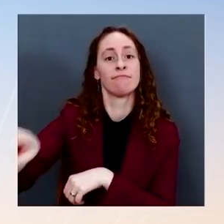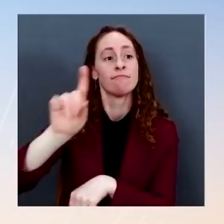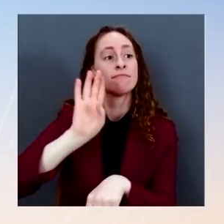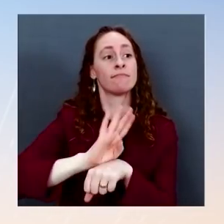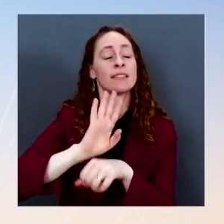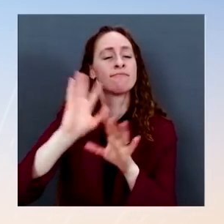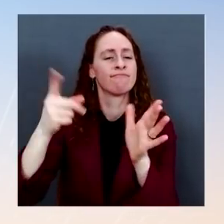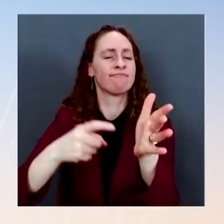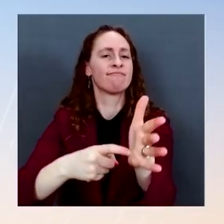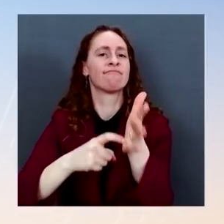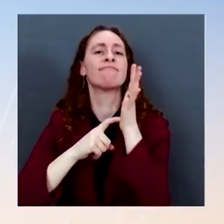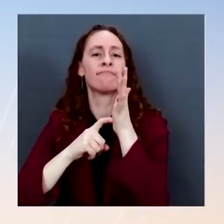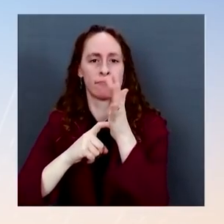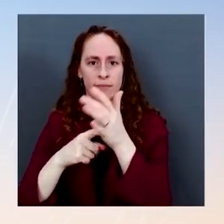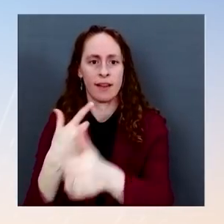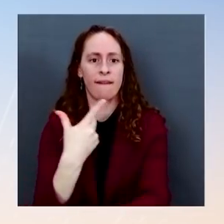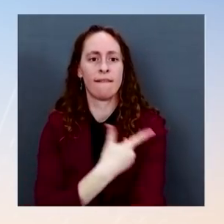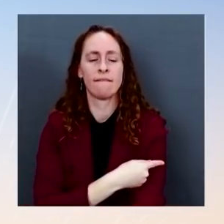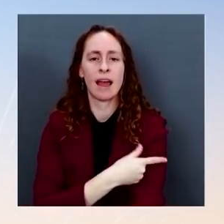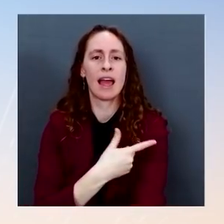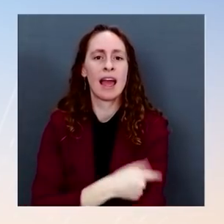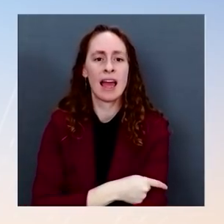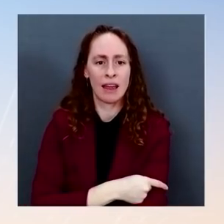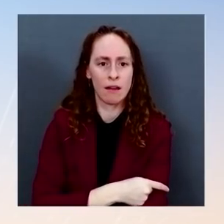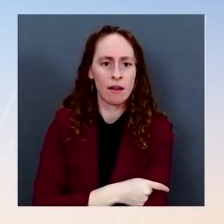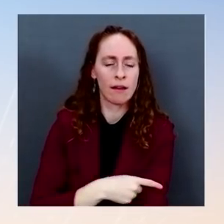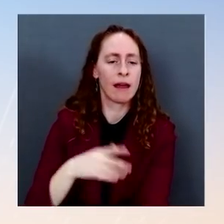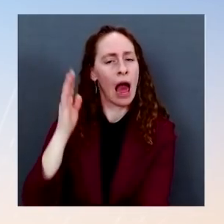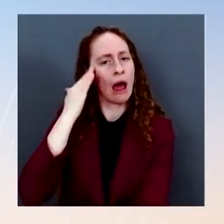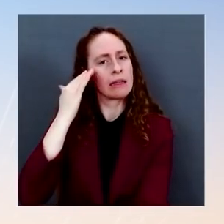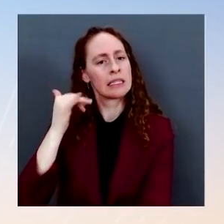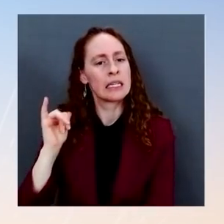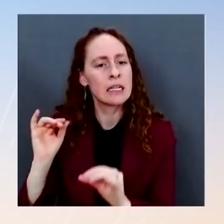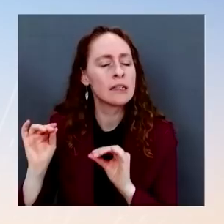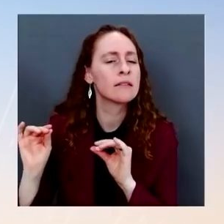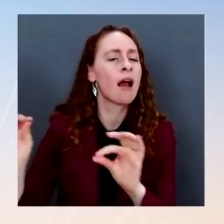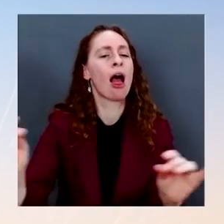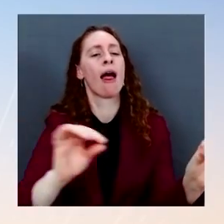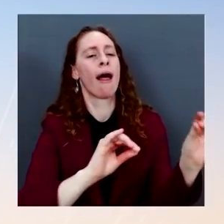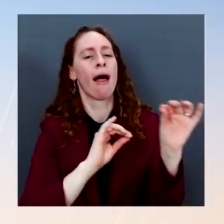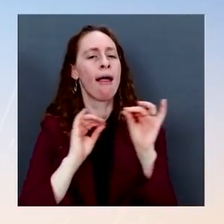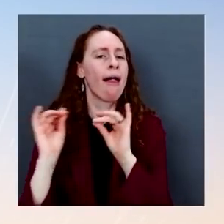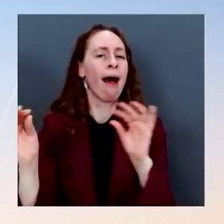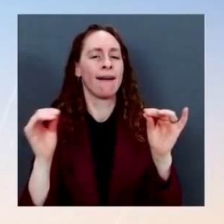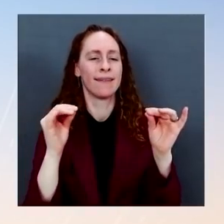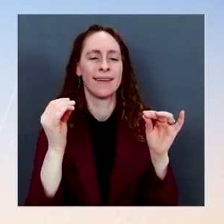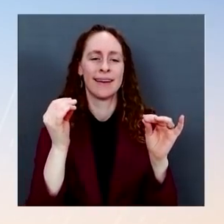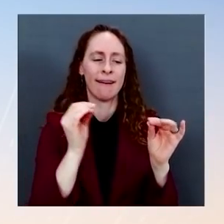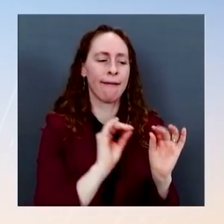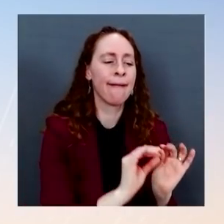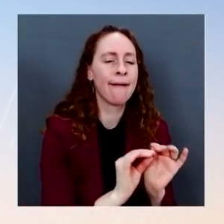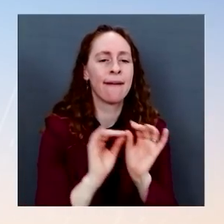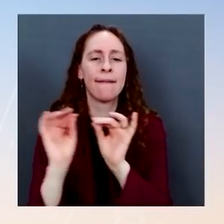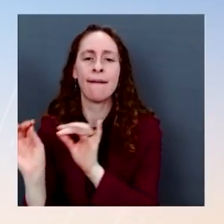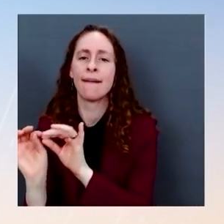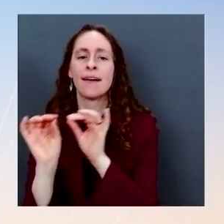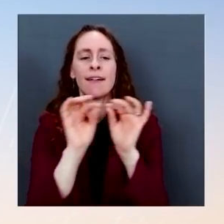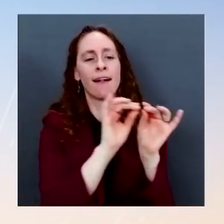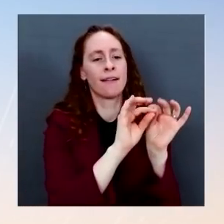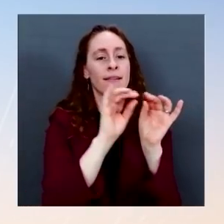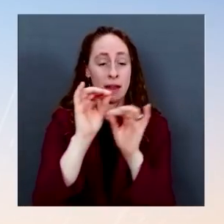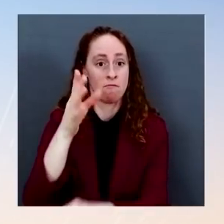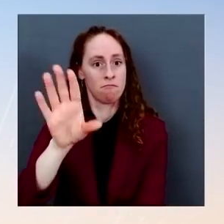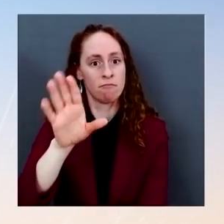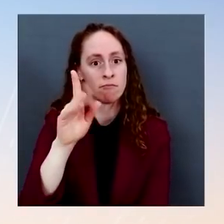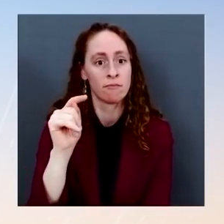week just said that they were going to have to cut service, and then a few days later said, just kidding, we're not going to. This obviously might